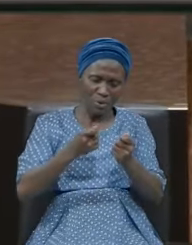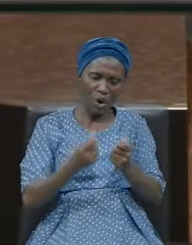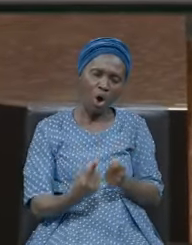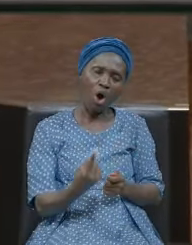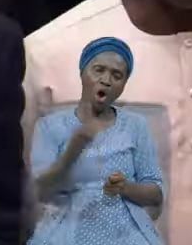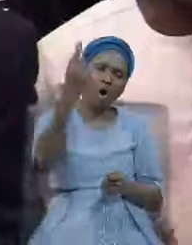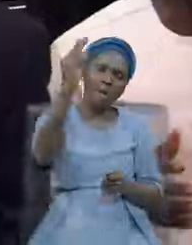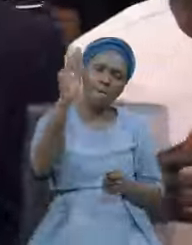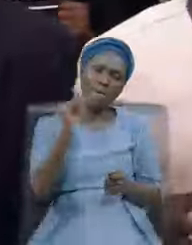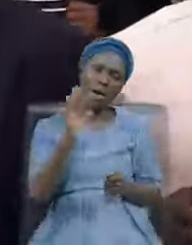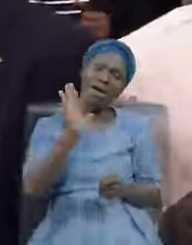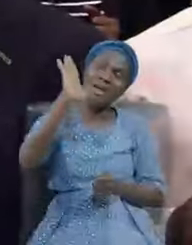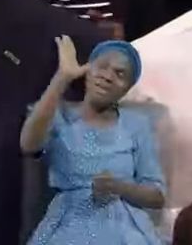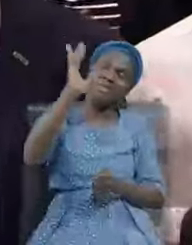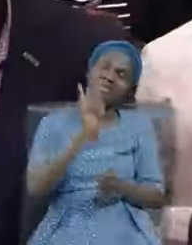right hand.